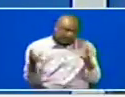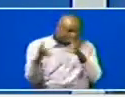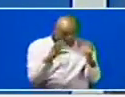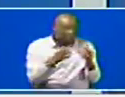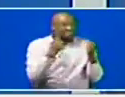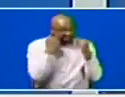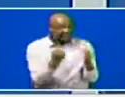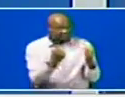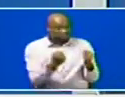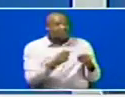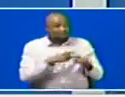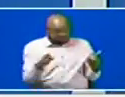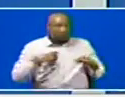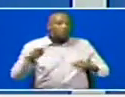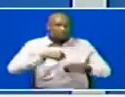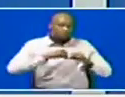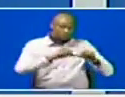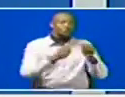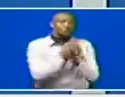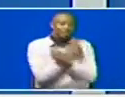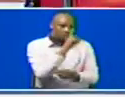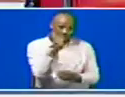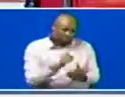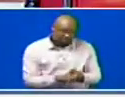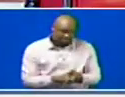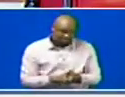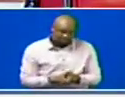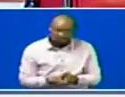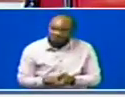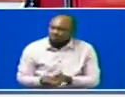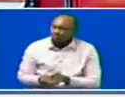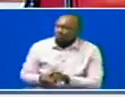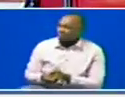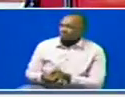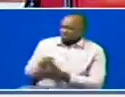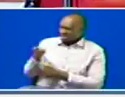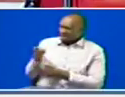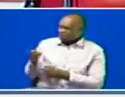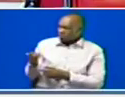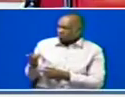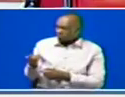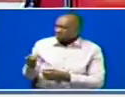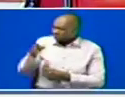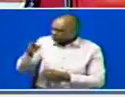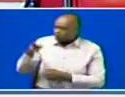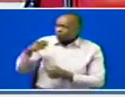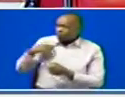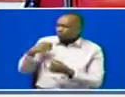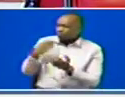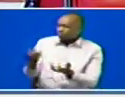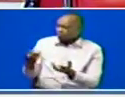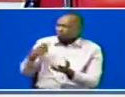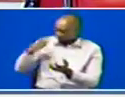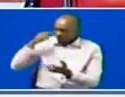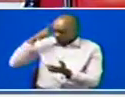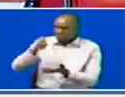tough, but we continued to love one another. Right, because is the end goal to have a reconciled stand